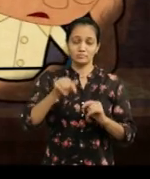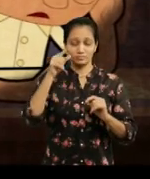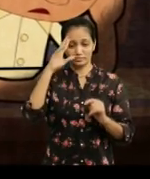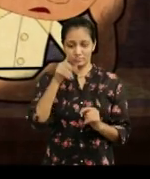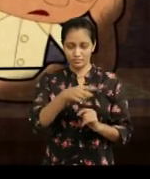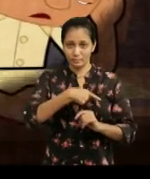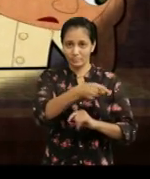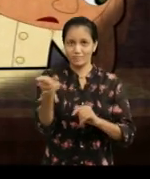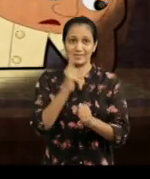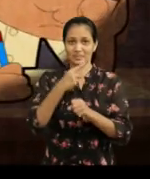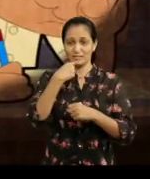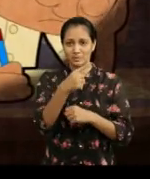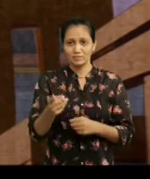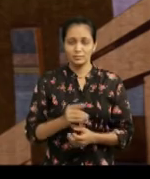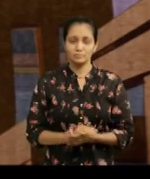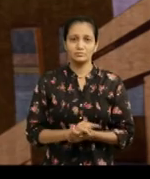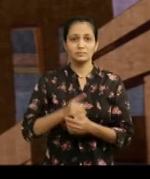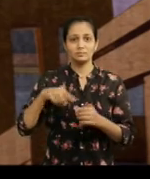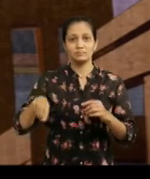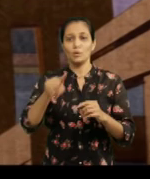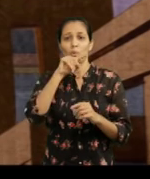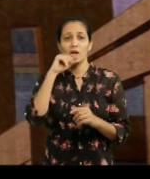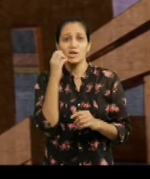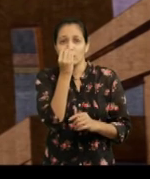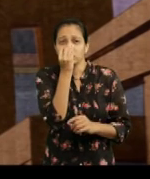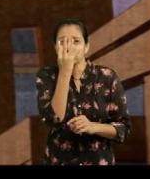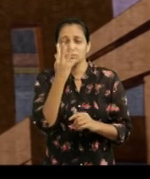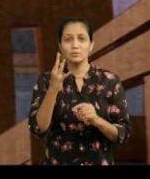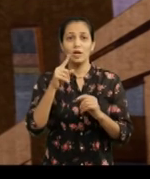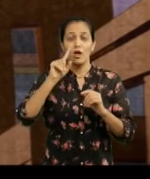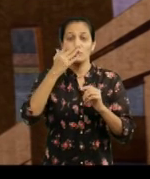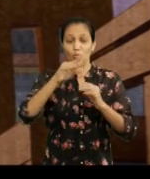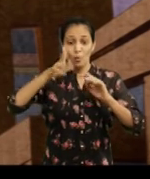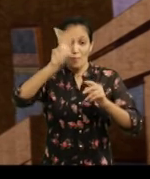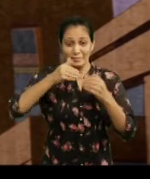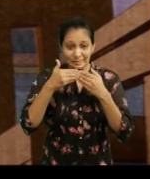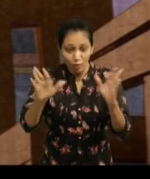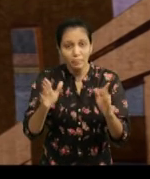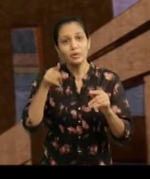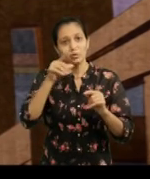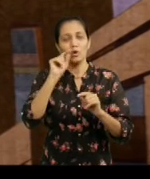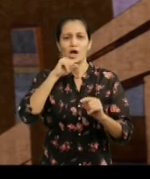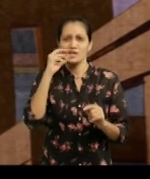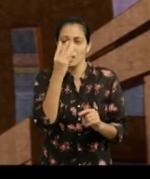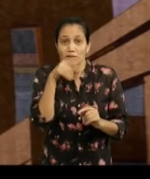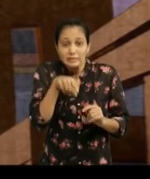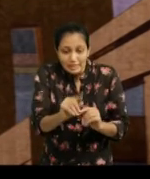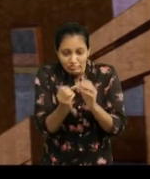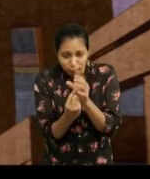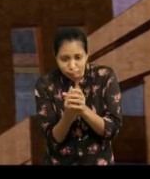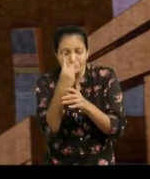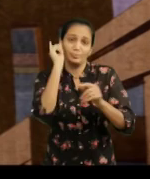And now, children, get a full blossomed rose on the first day of school. Grow